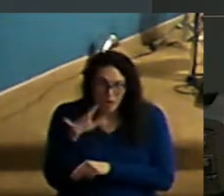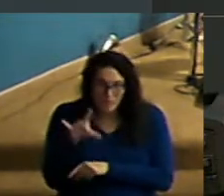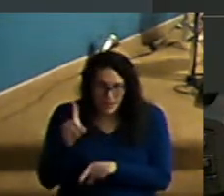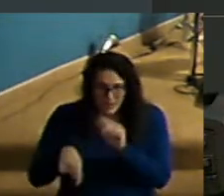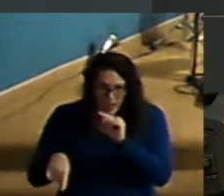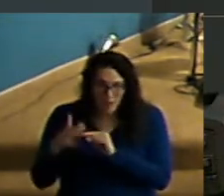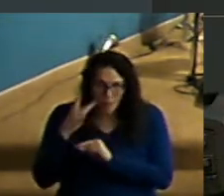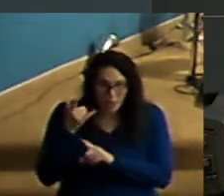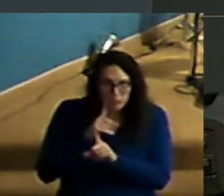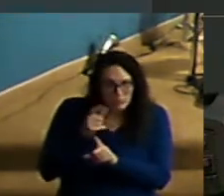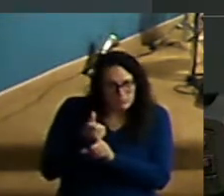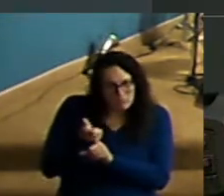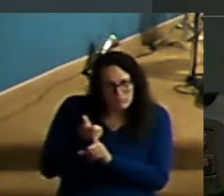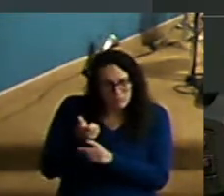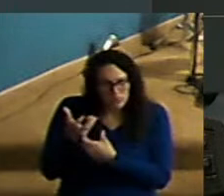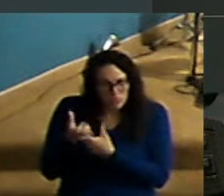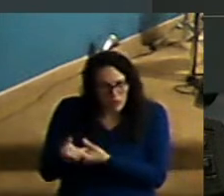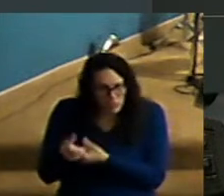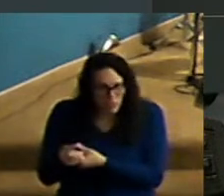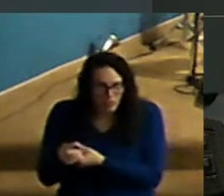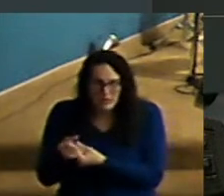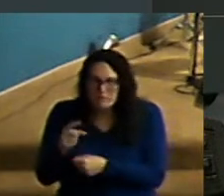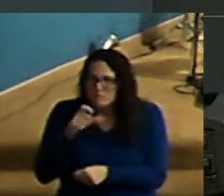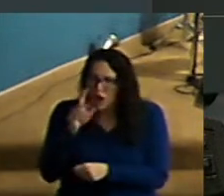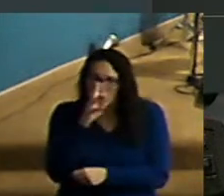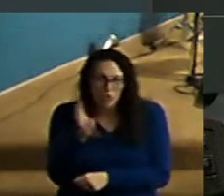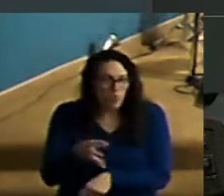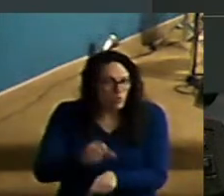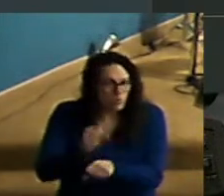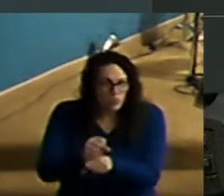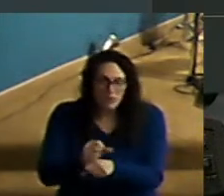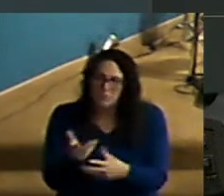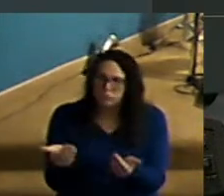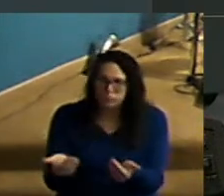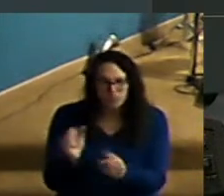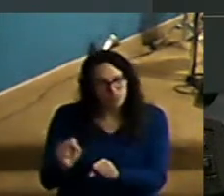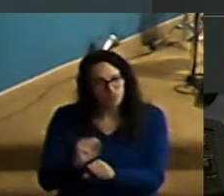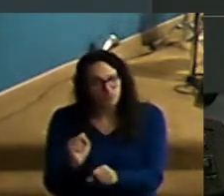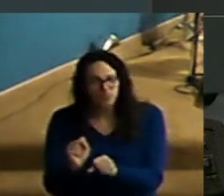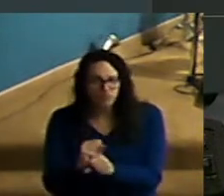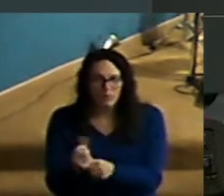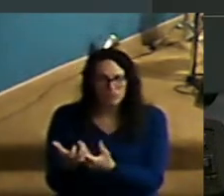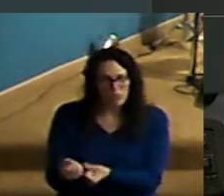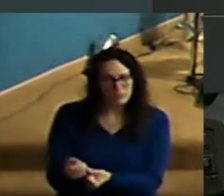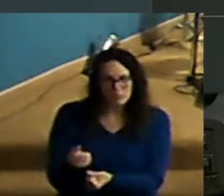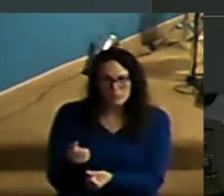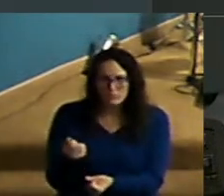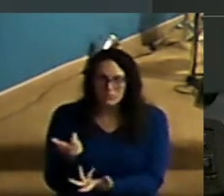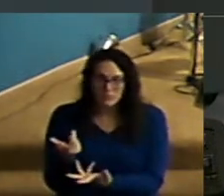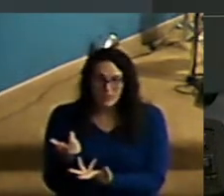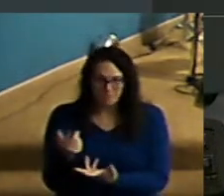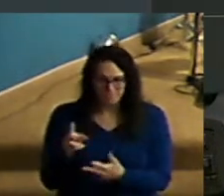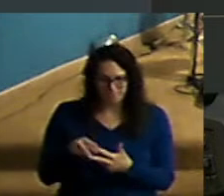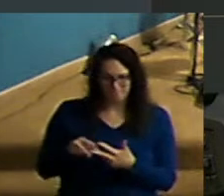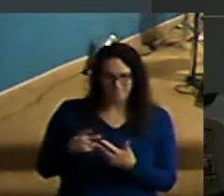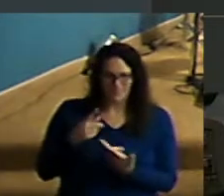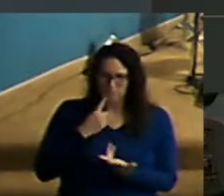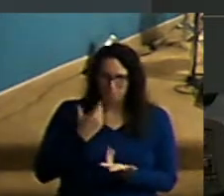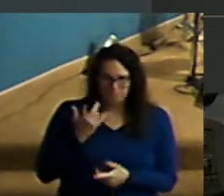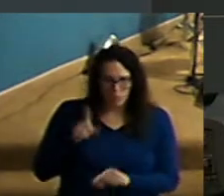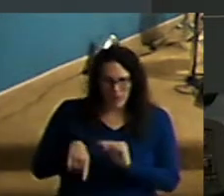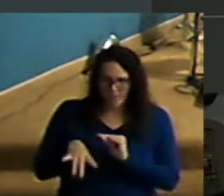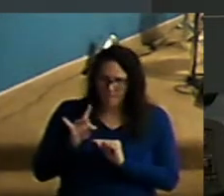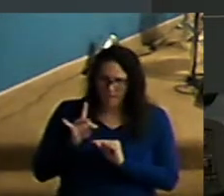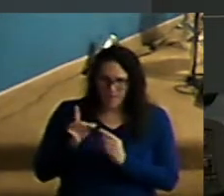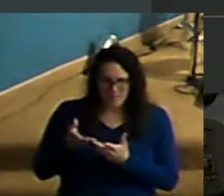trustworthy and neither corrupt nor negligent. Finally, these men said, we will never find any basis for charges against